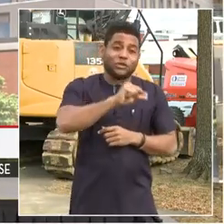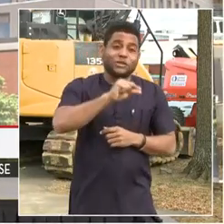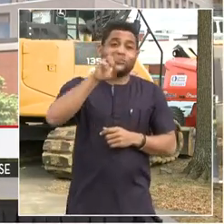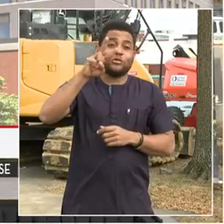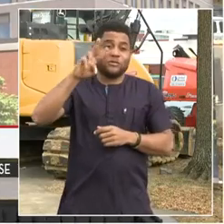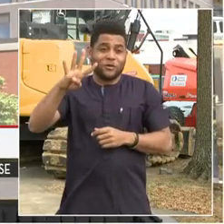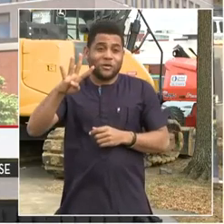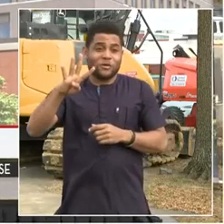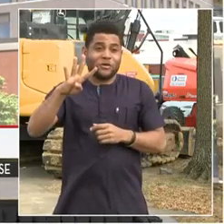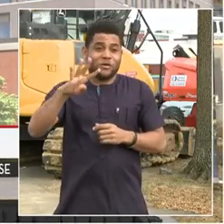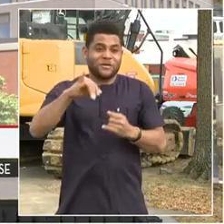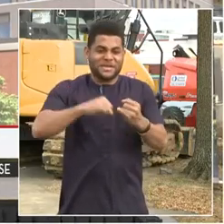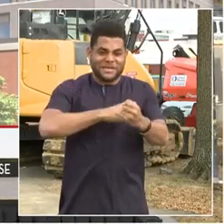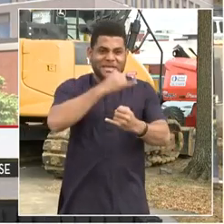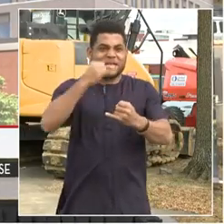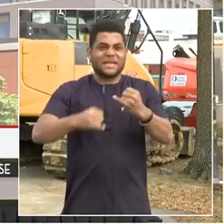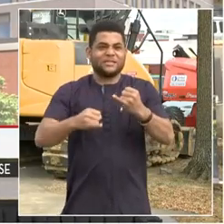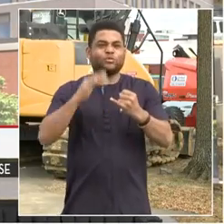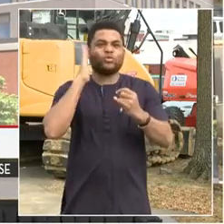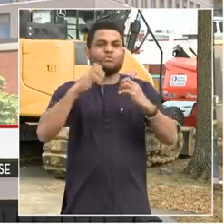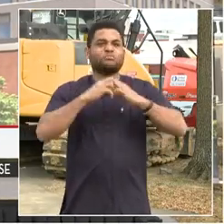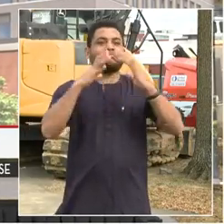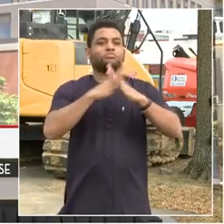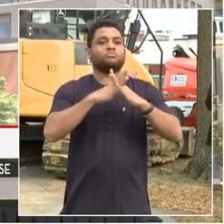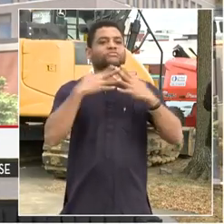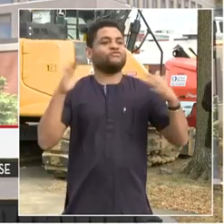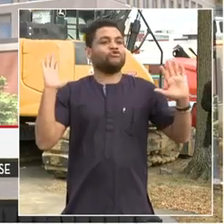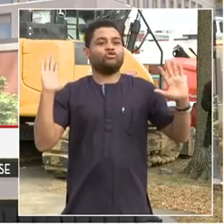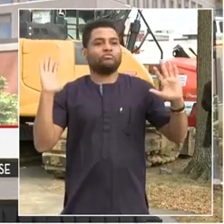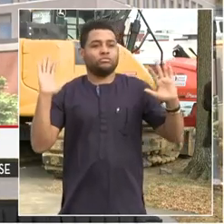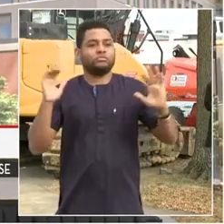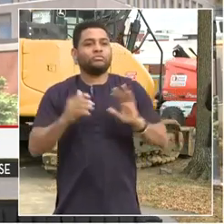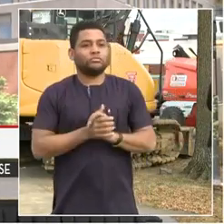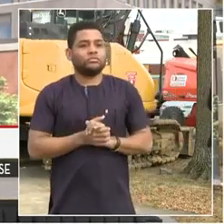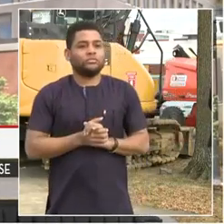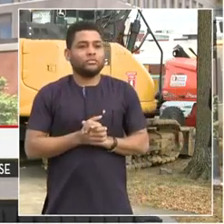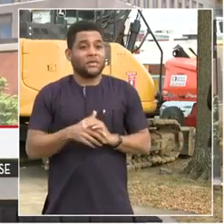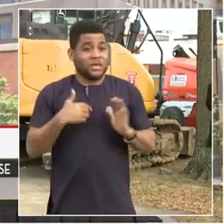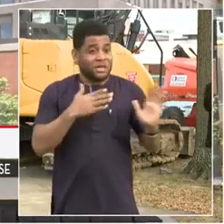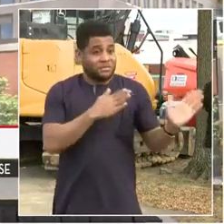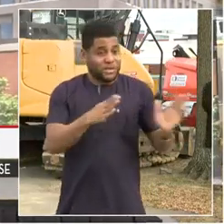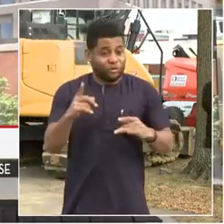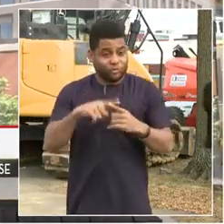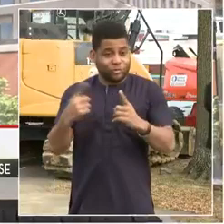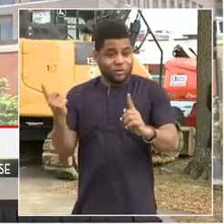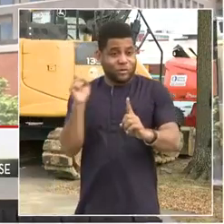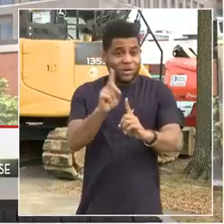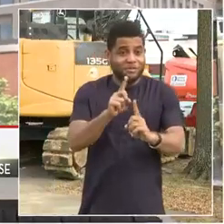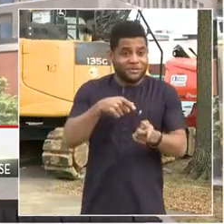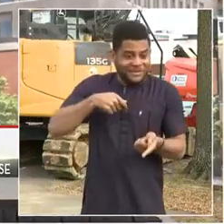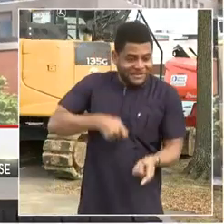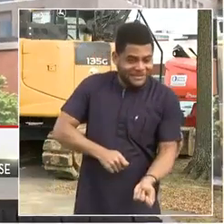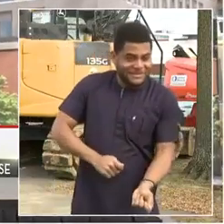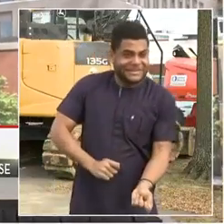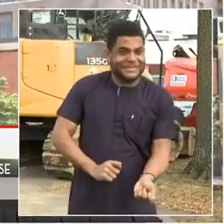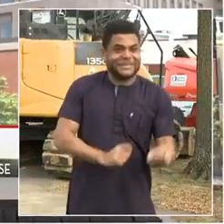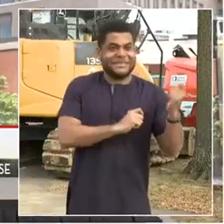hospital here. And I plan to come back and cut the ribbon as mayor.